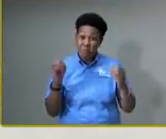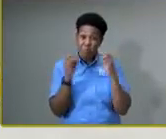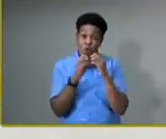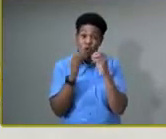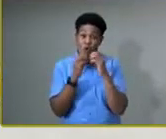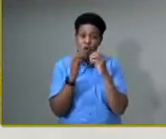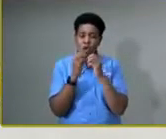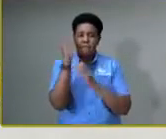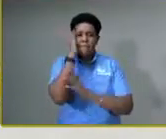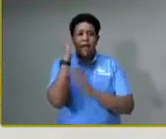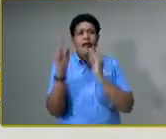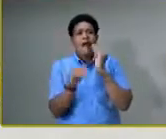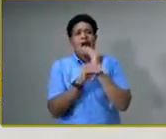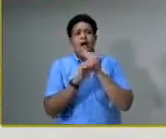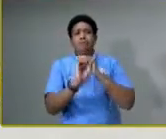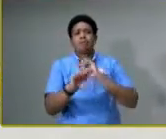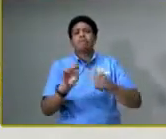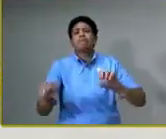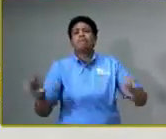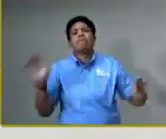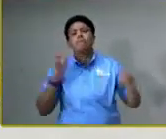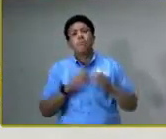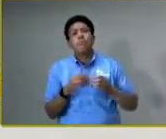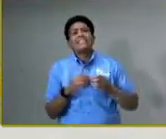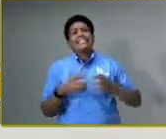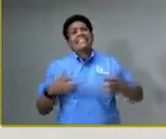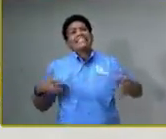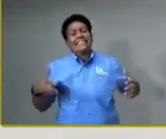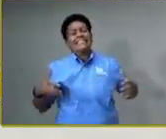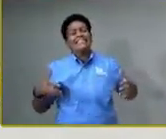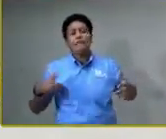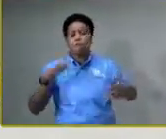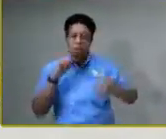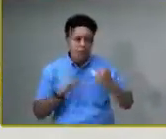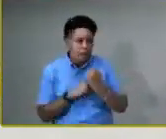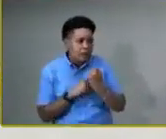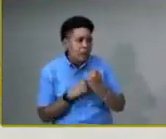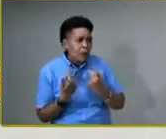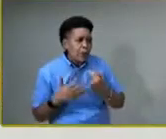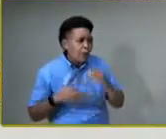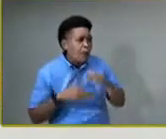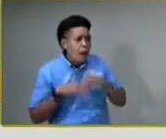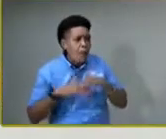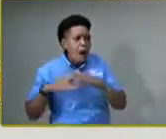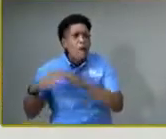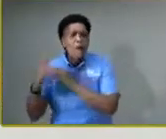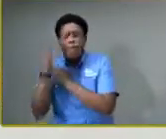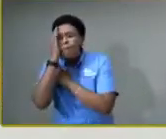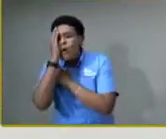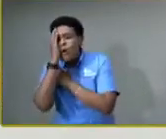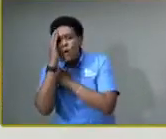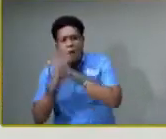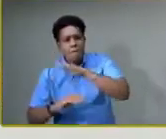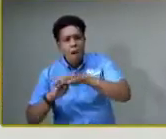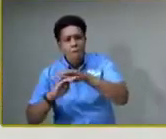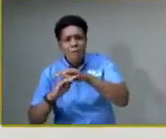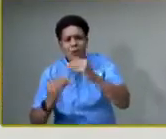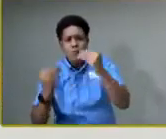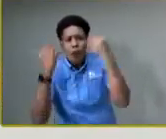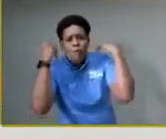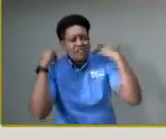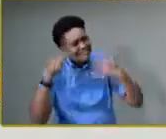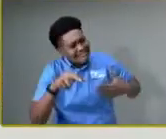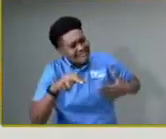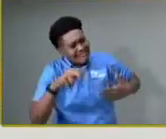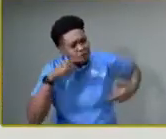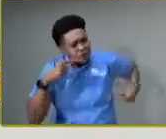of additional beds to support the overflow that is now taking place based on